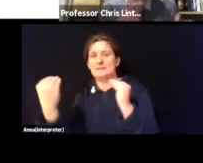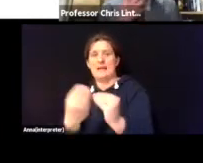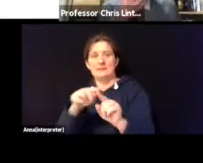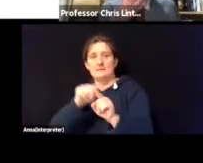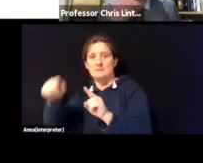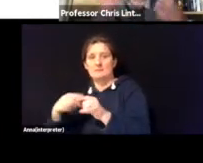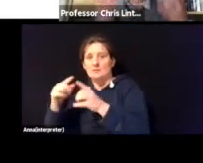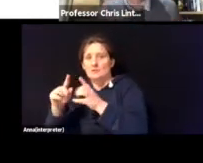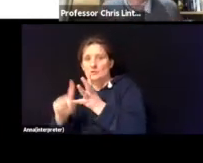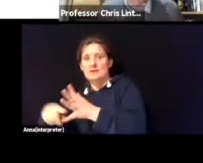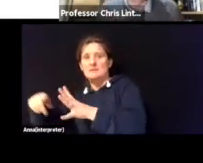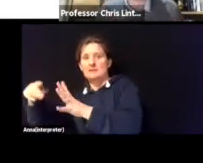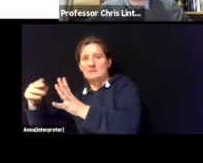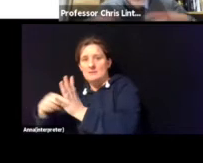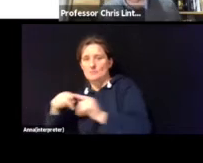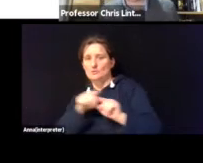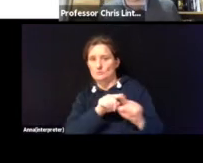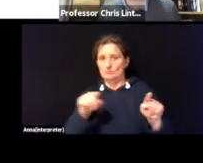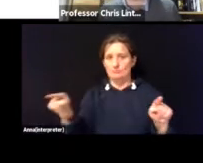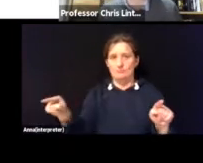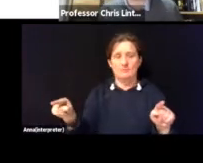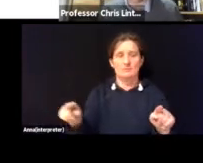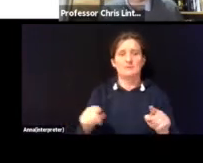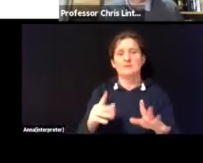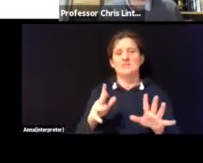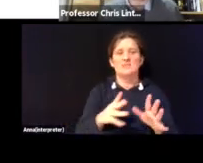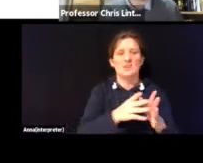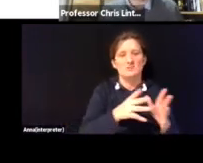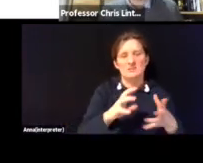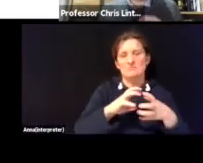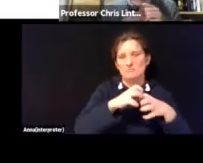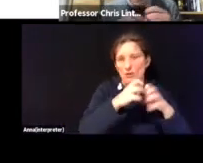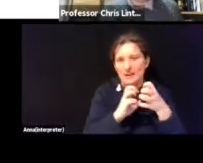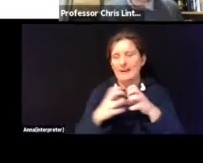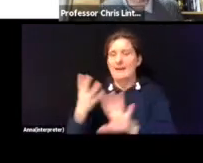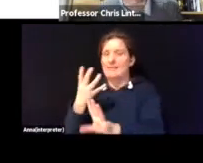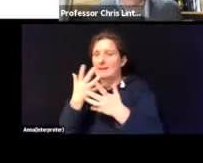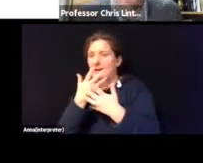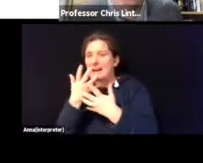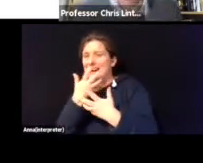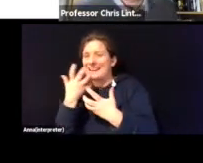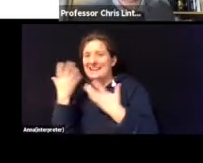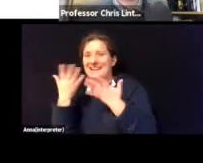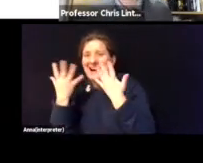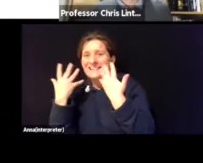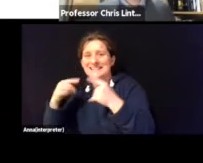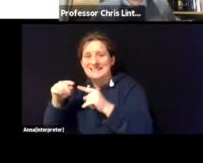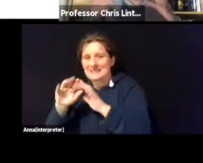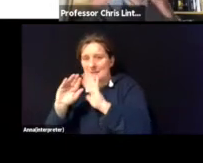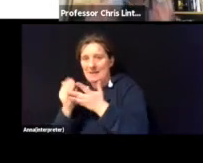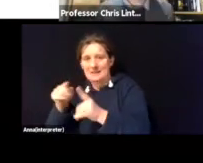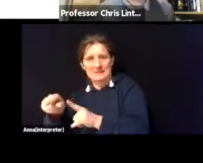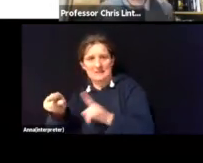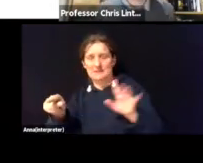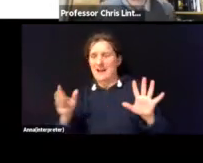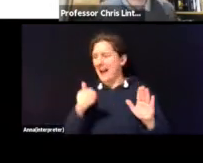four innermost planets are rocky planets, and then the gaseous planets are further out. This pattern had been noticed hundreds of years ago,